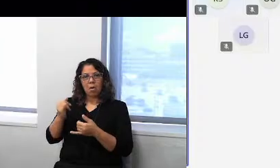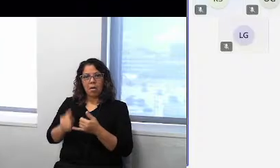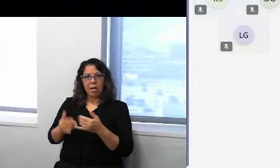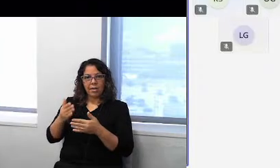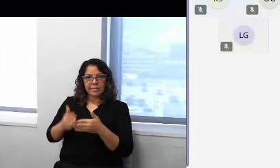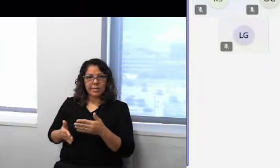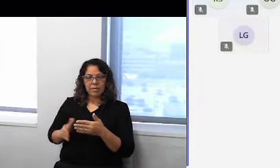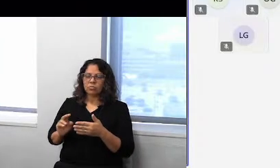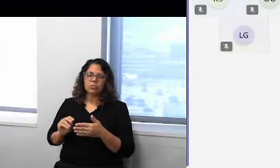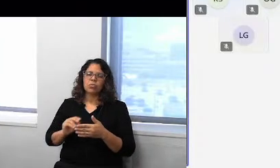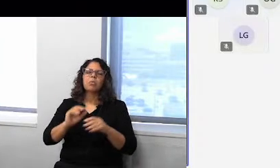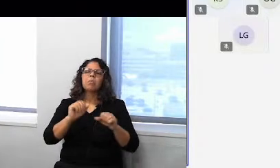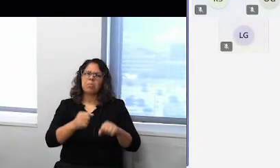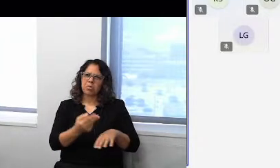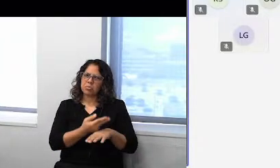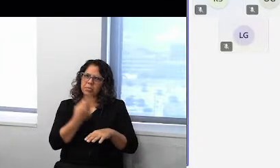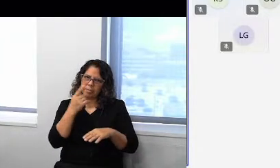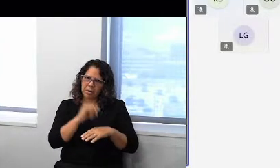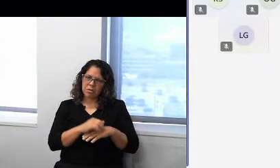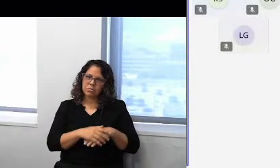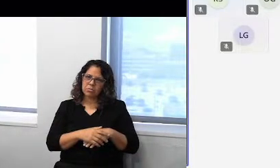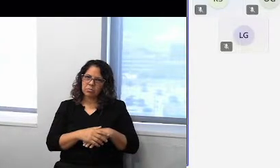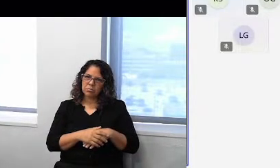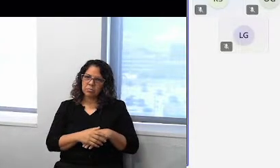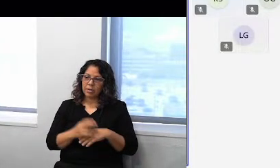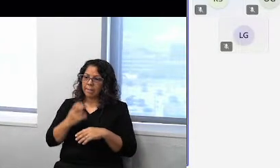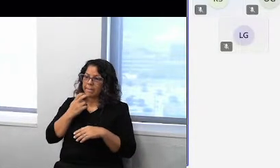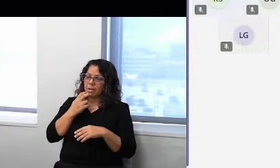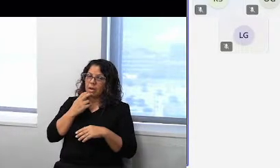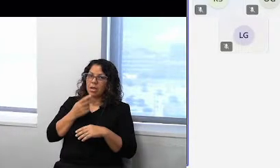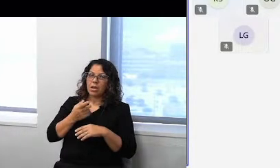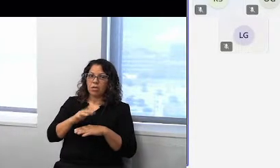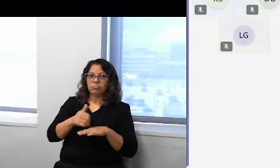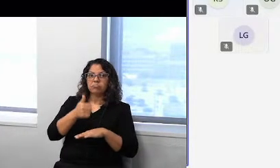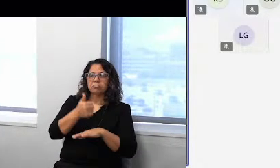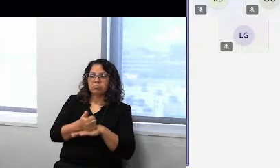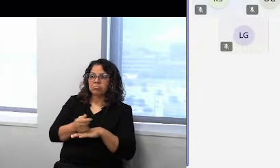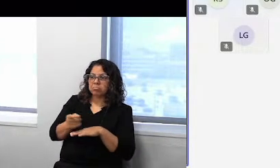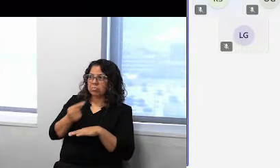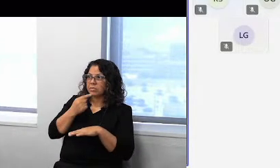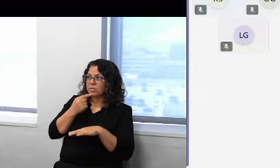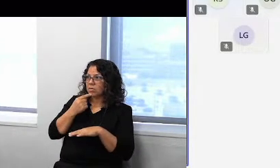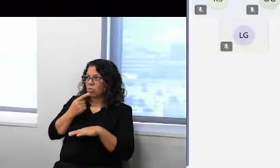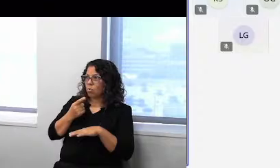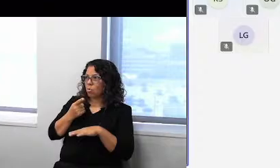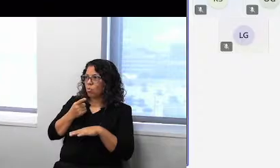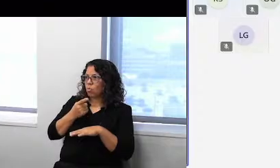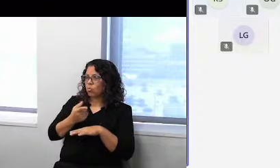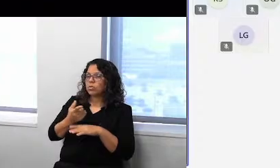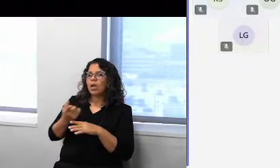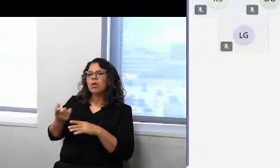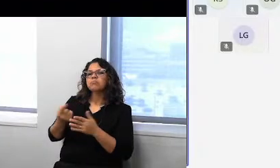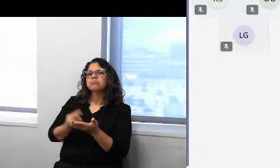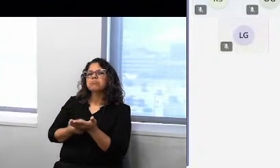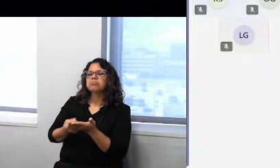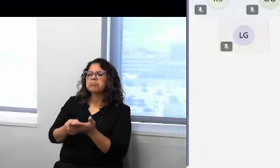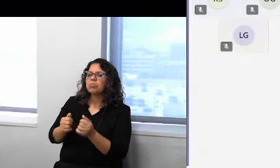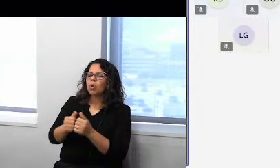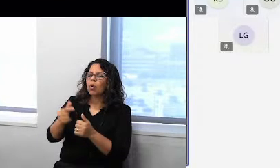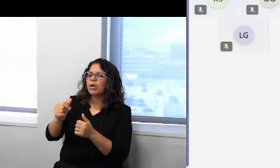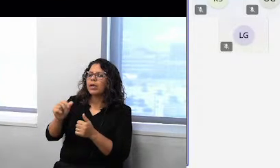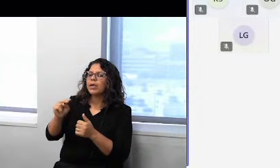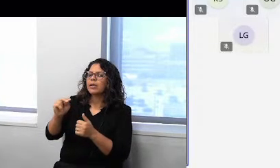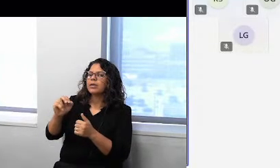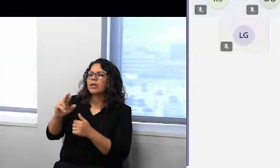Genera is installing, and you did say here that you were in conversations with Genera regarding those batteries and interconnecting